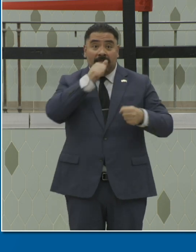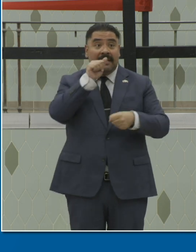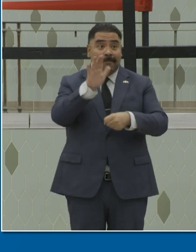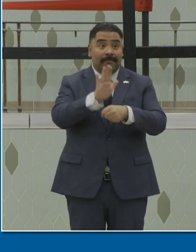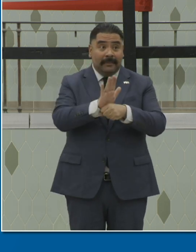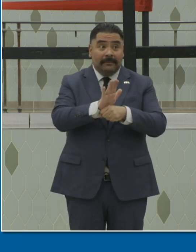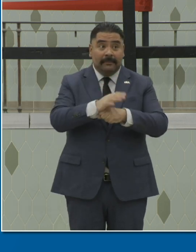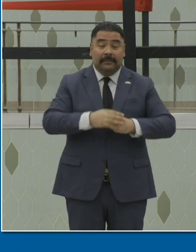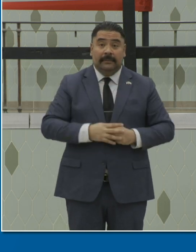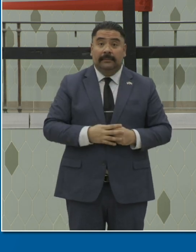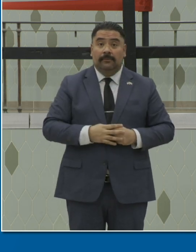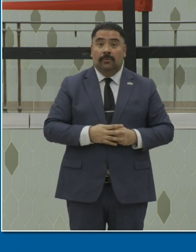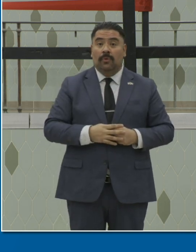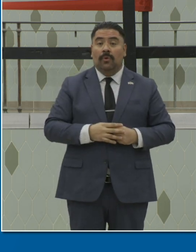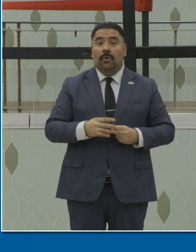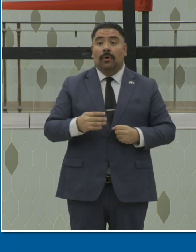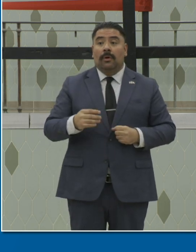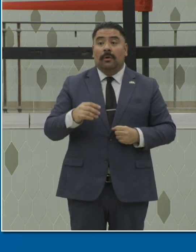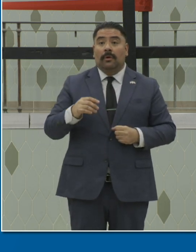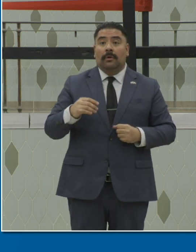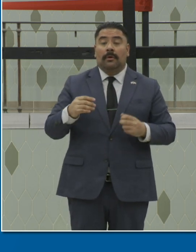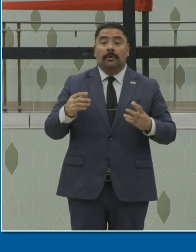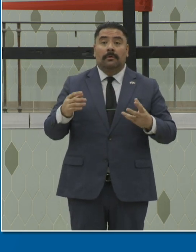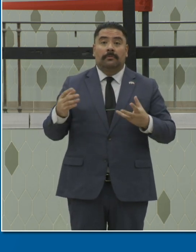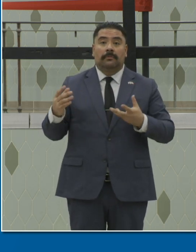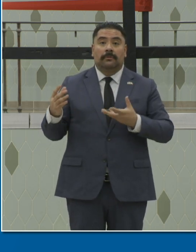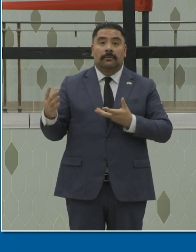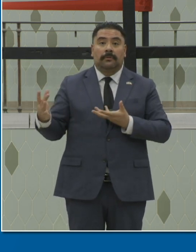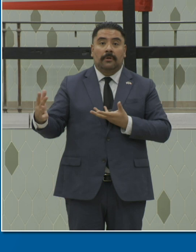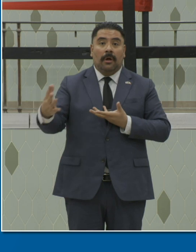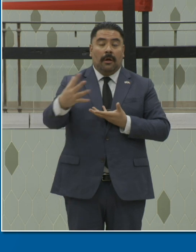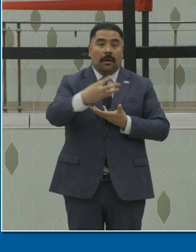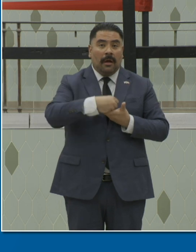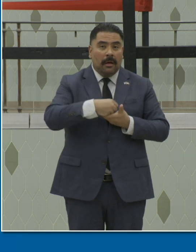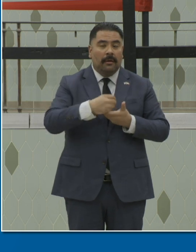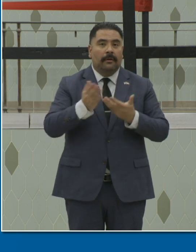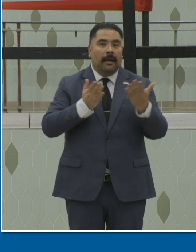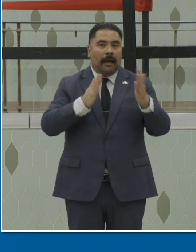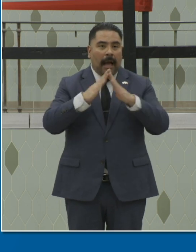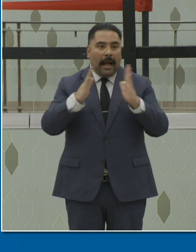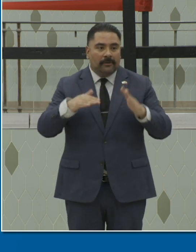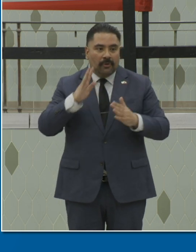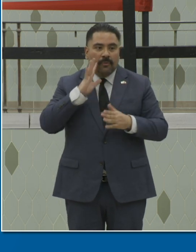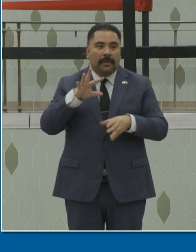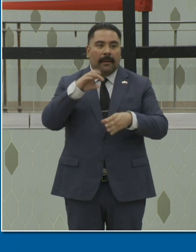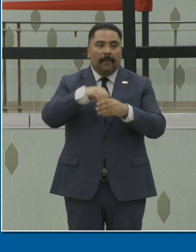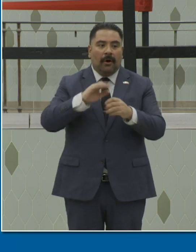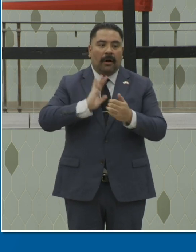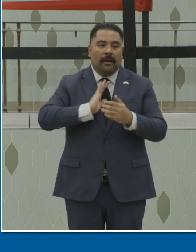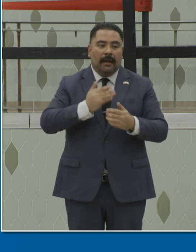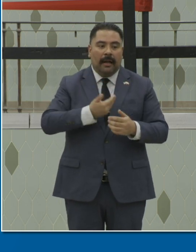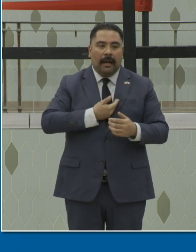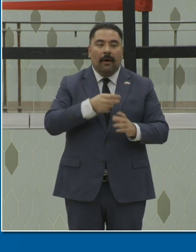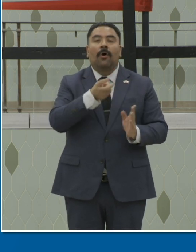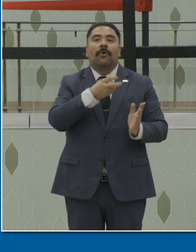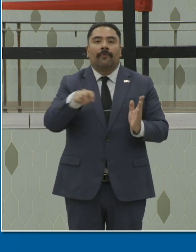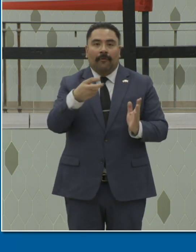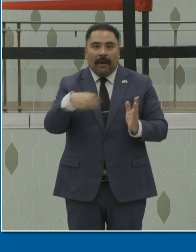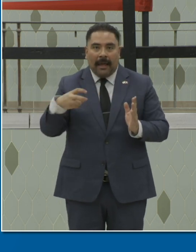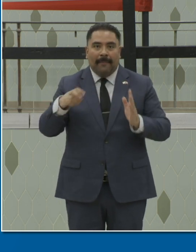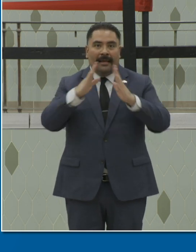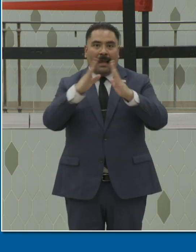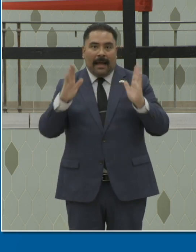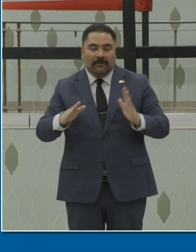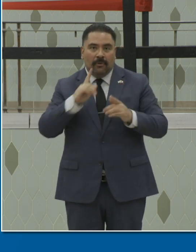commitment that rapid rehousing will be a part of our effort and making sure that